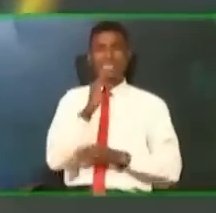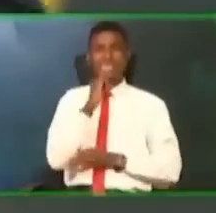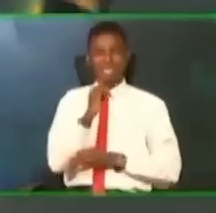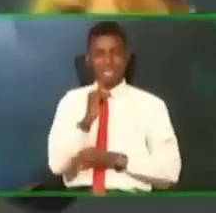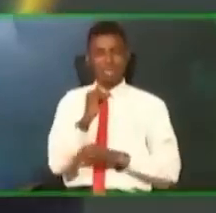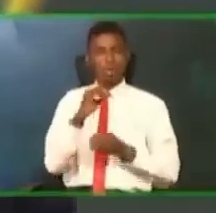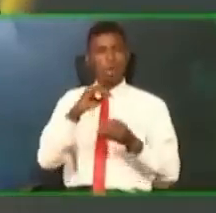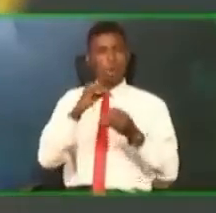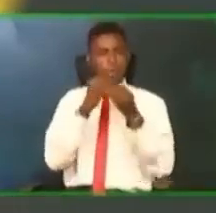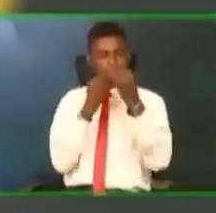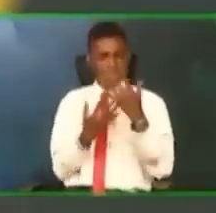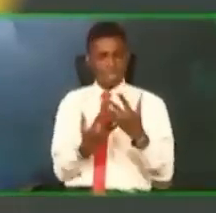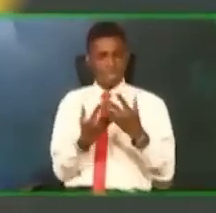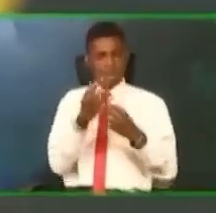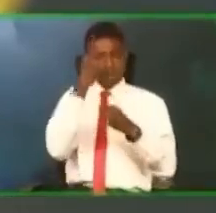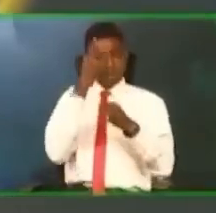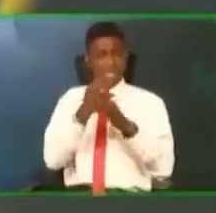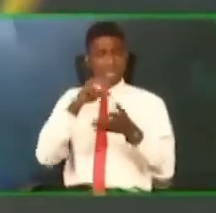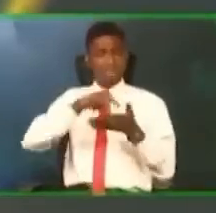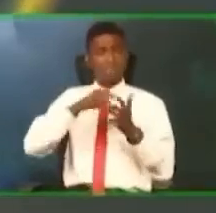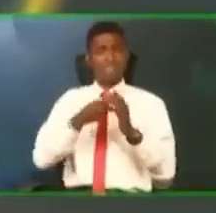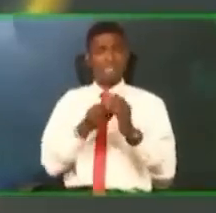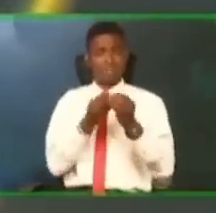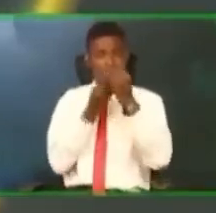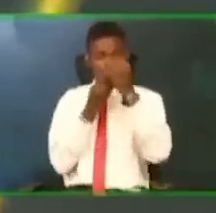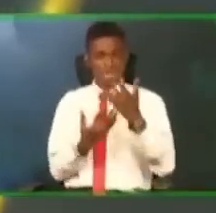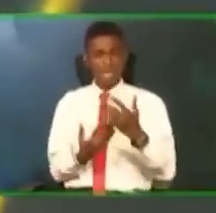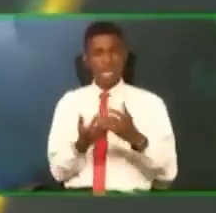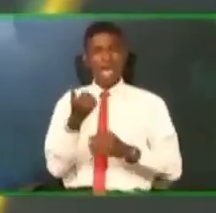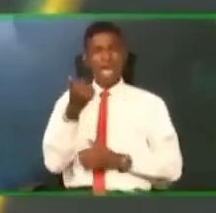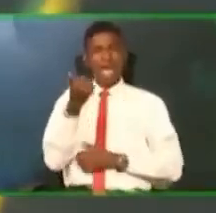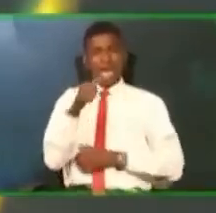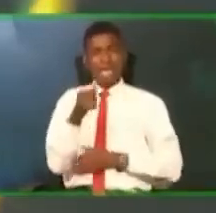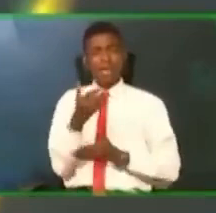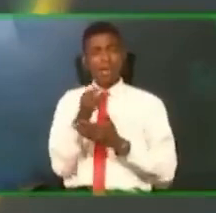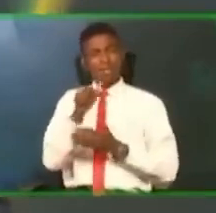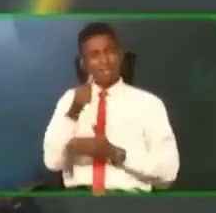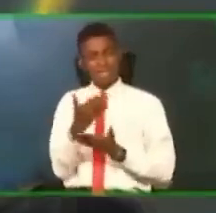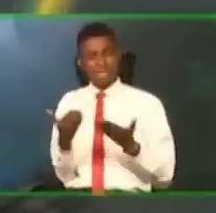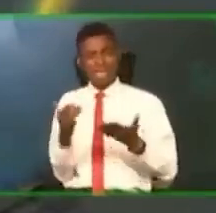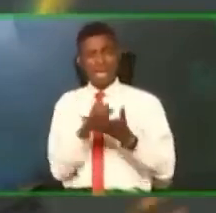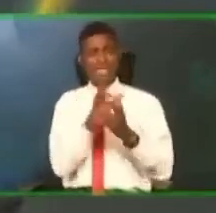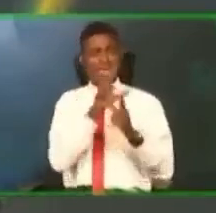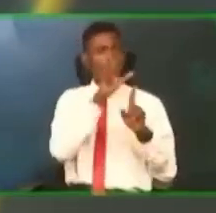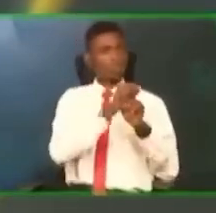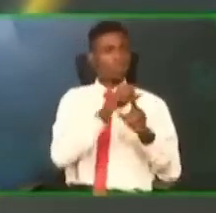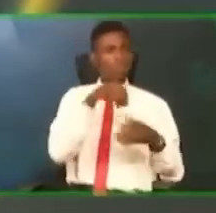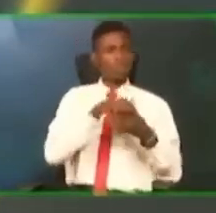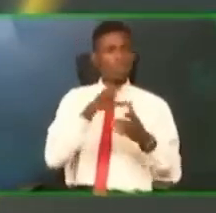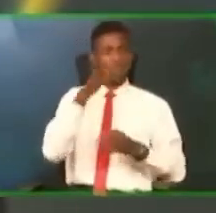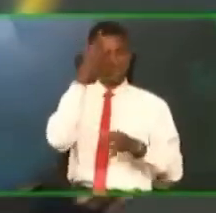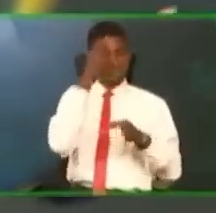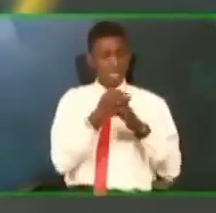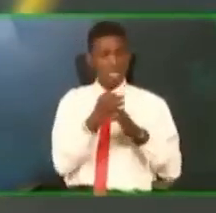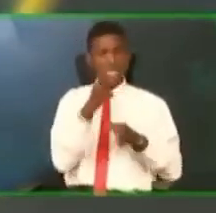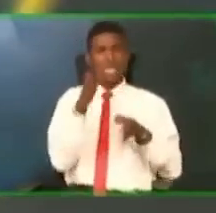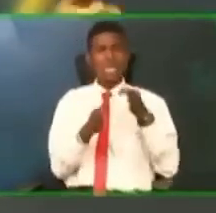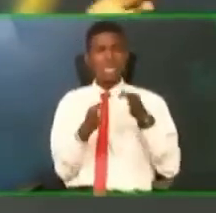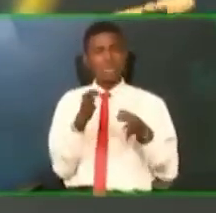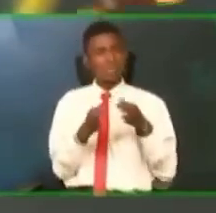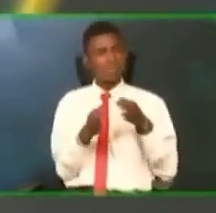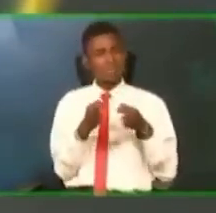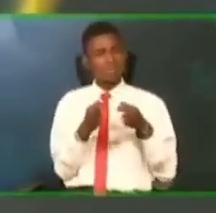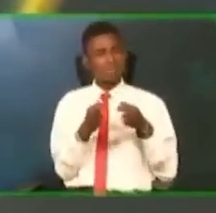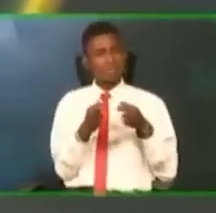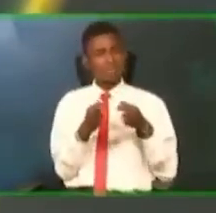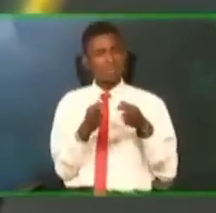Any other thing that is captured in your faith equation, if obedience is missing, you did not manifest Bible faith. If it be thou,